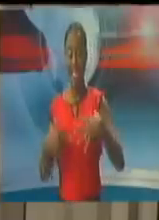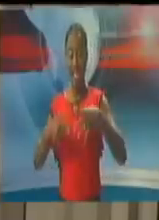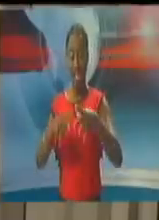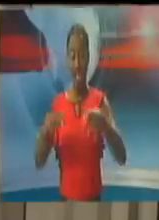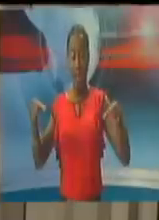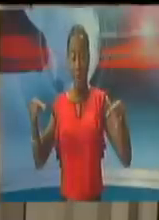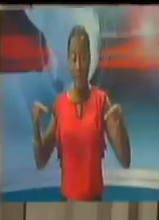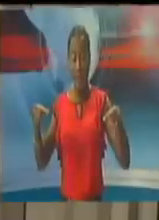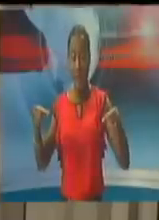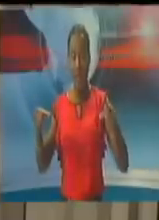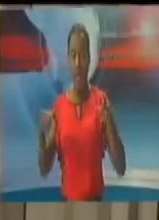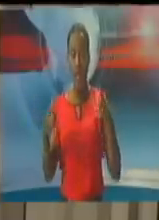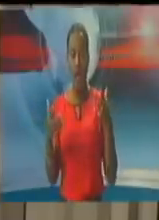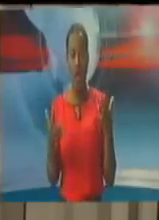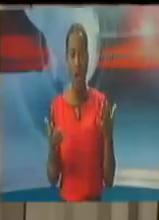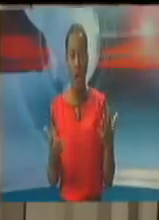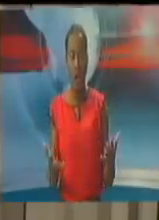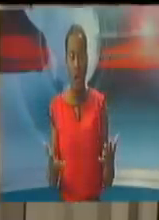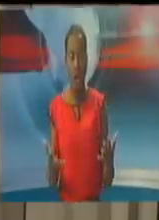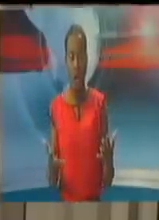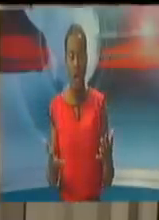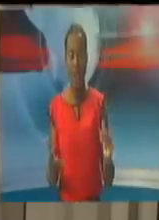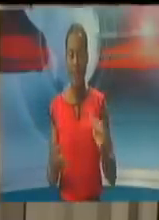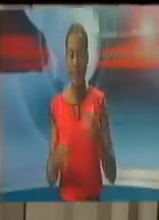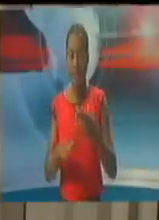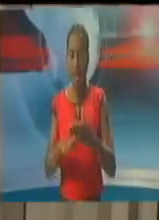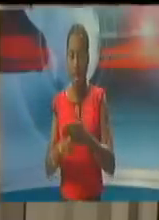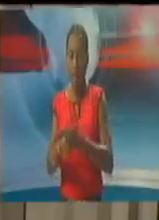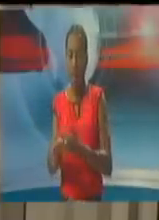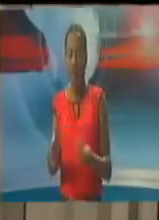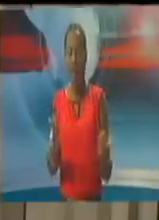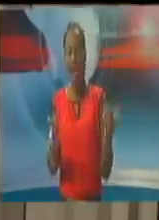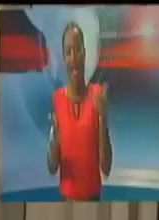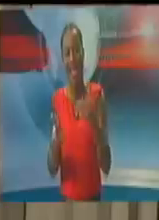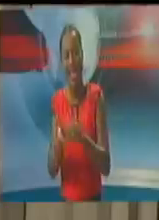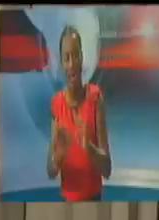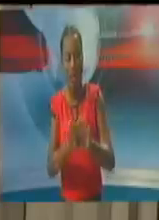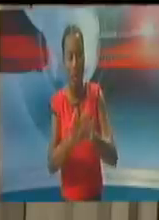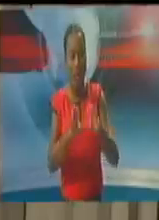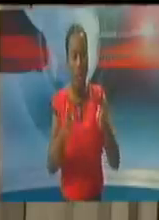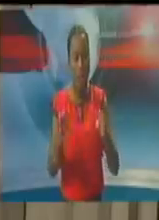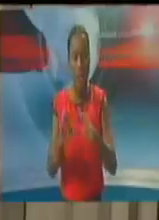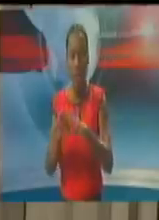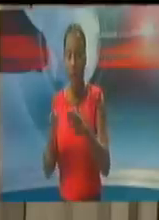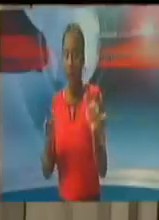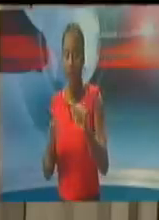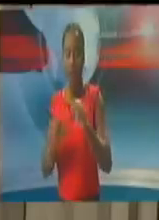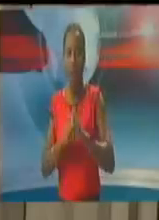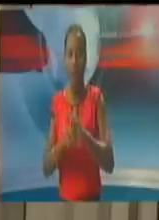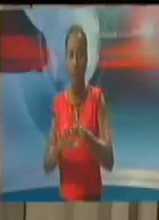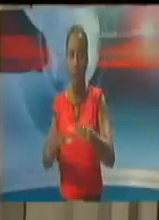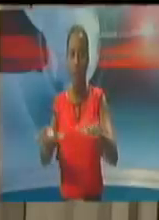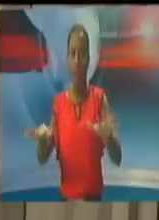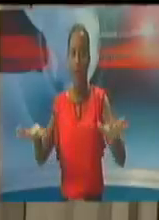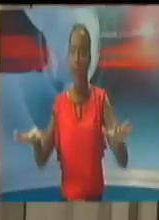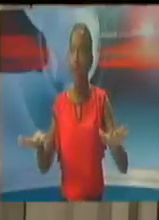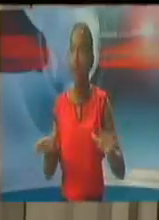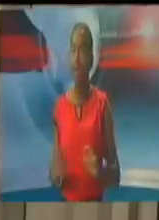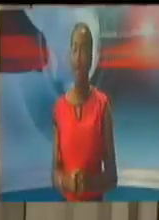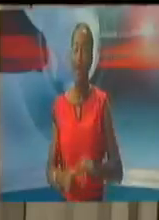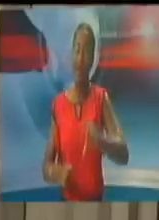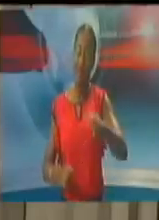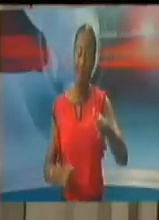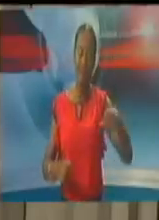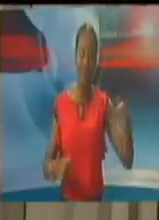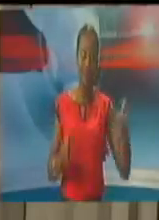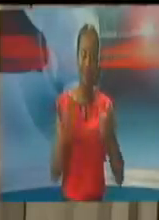across their country, unfortunately, again because the easing of restrictions. South Korea, and there are a number of other